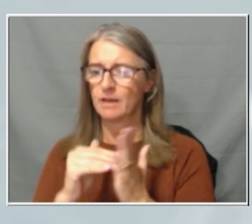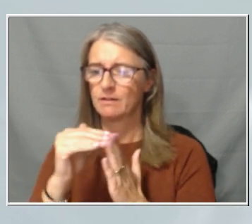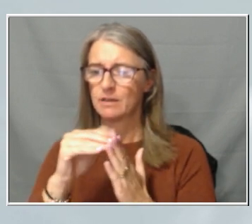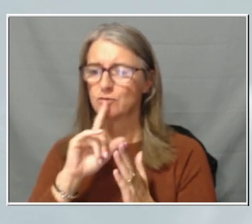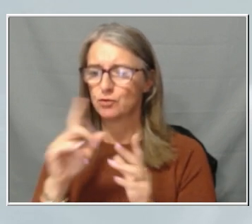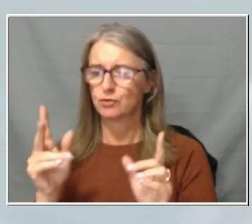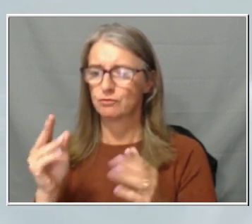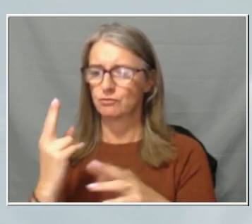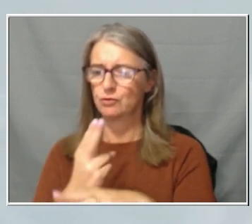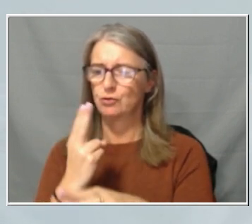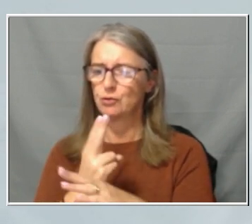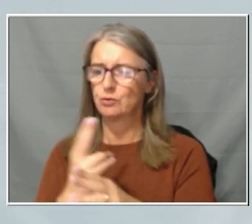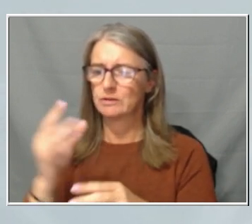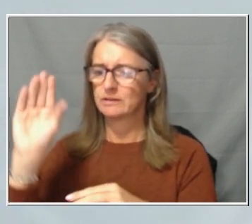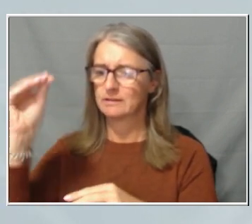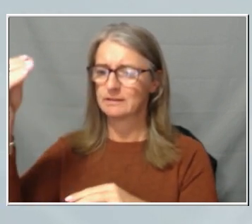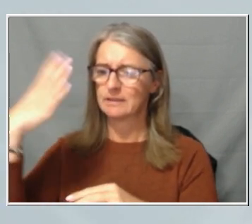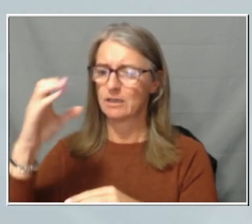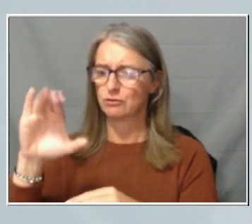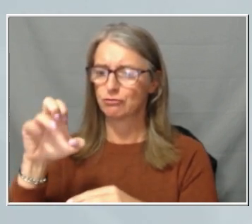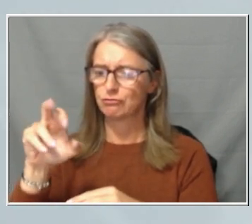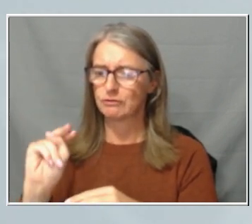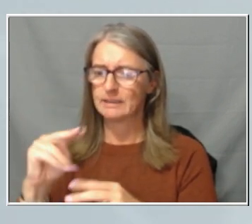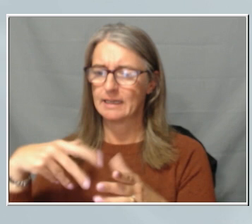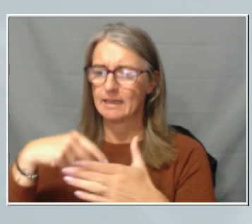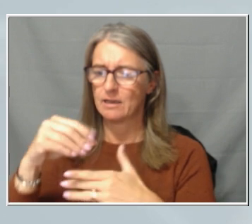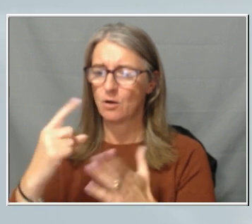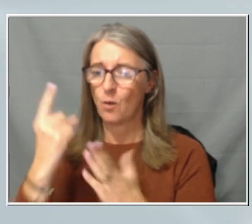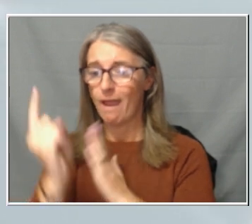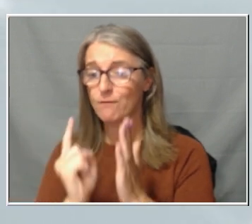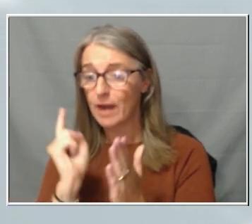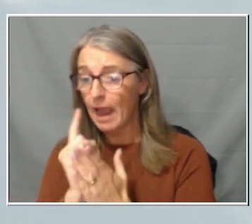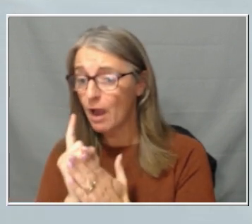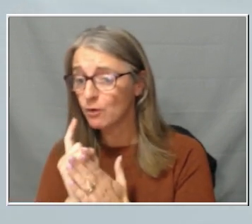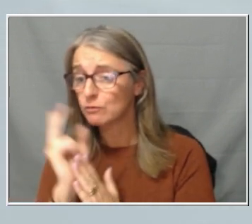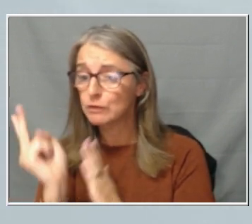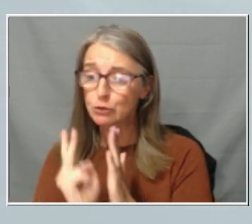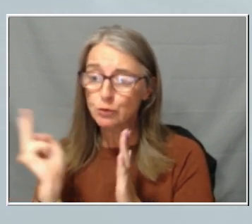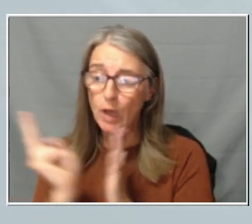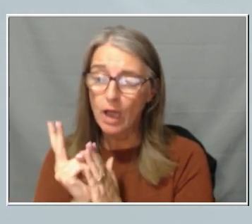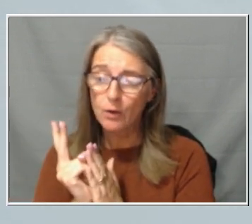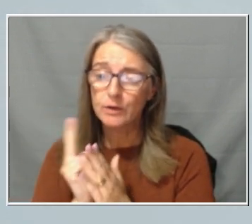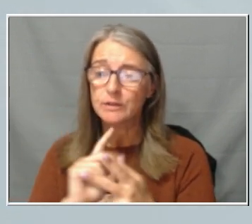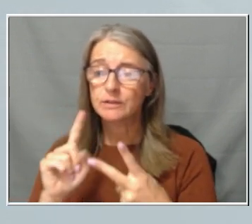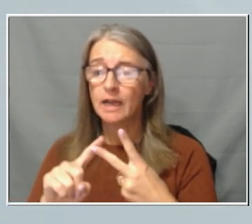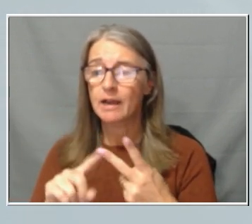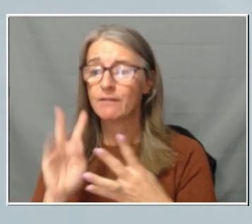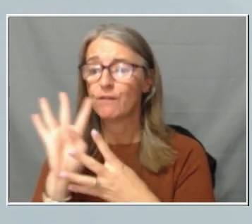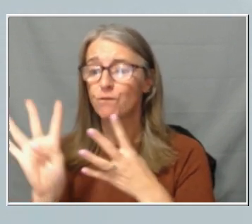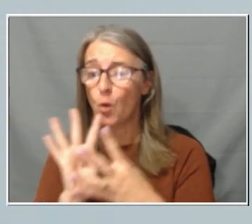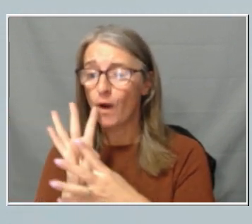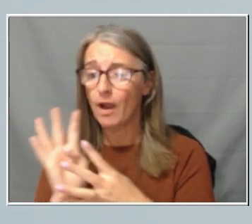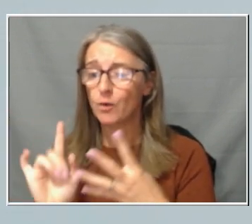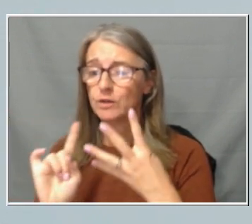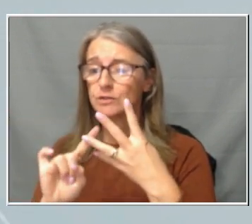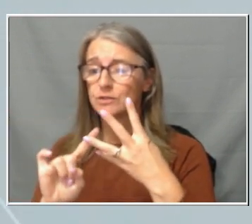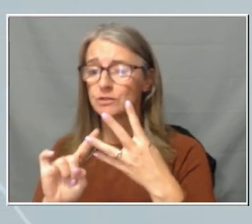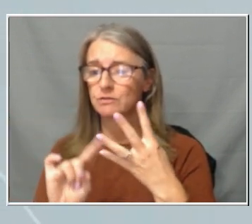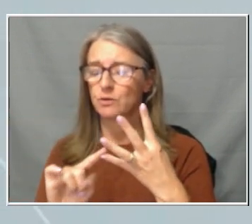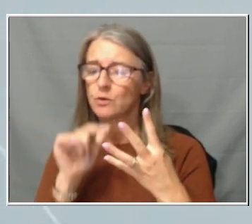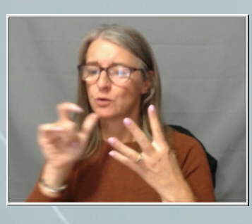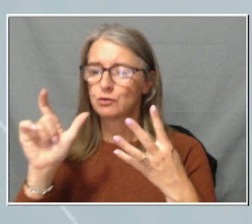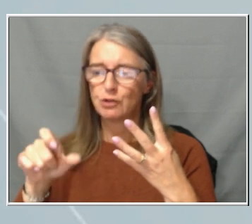reapply sunscreen when you're outside? At least once every hour, every 2 hours, every 4 hours, or you don't need